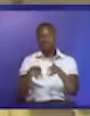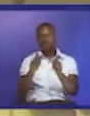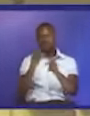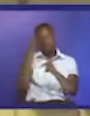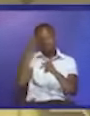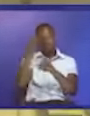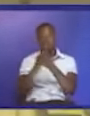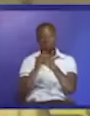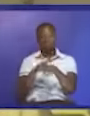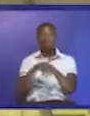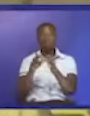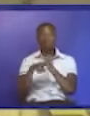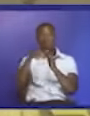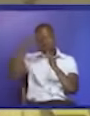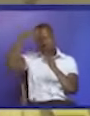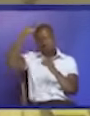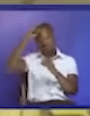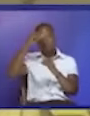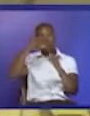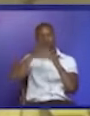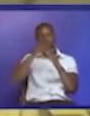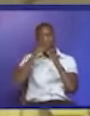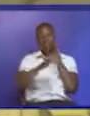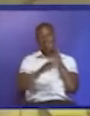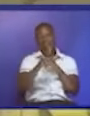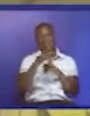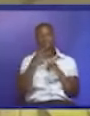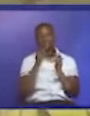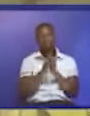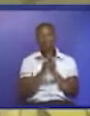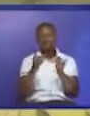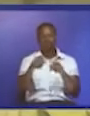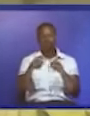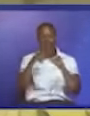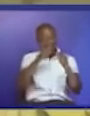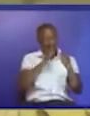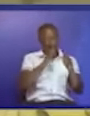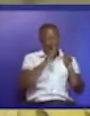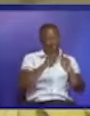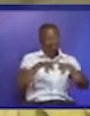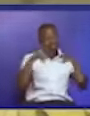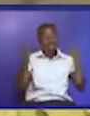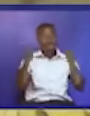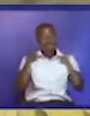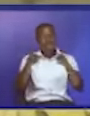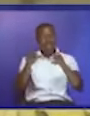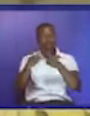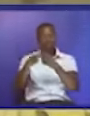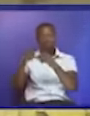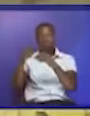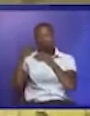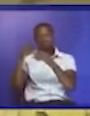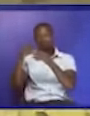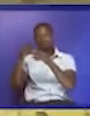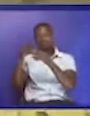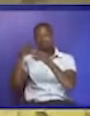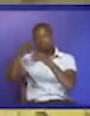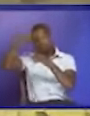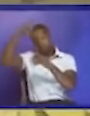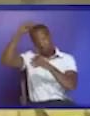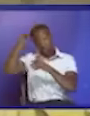the Bible says in Daniel chapter 2, then the secret was revealed unto Daniel. So more than